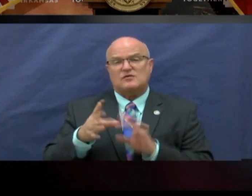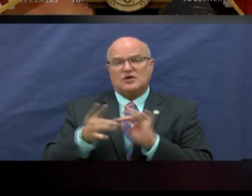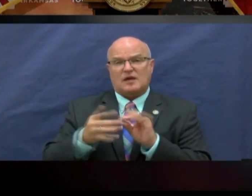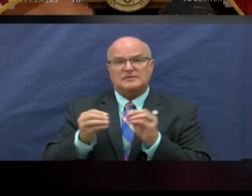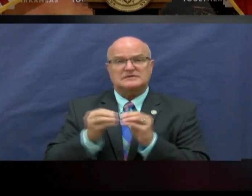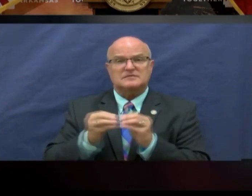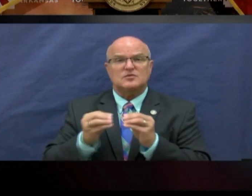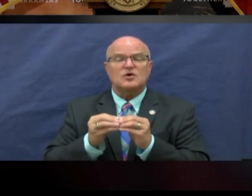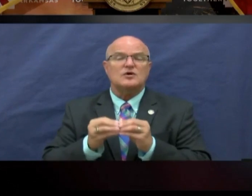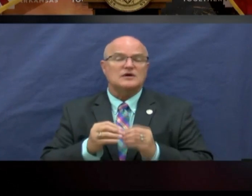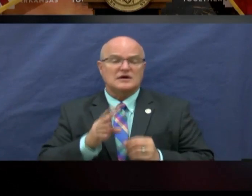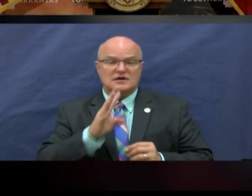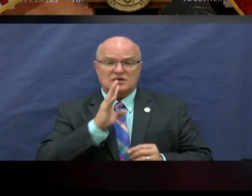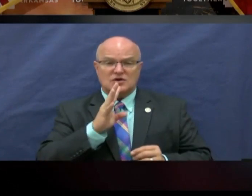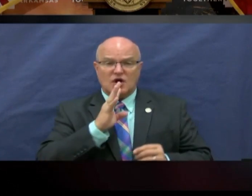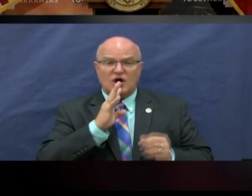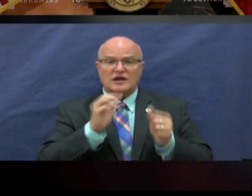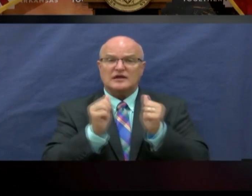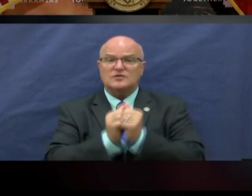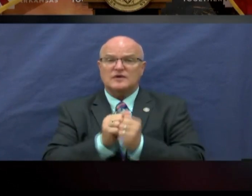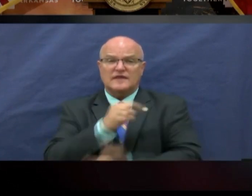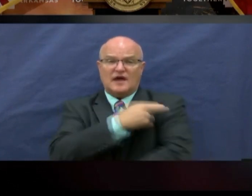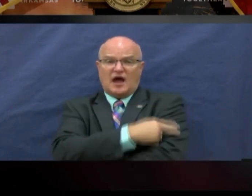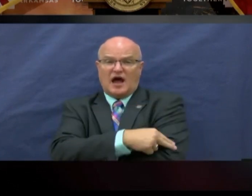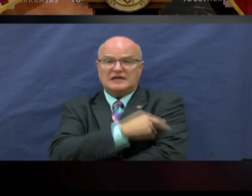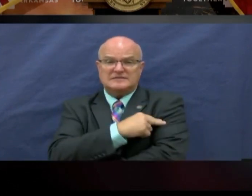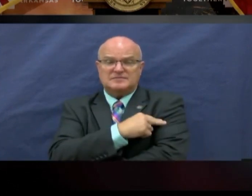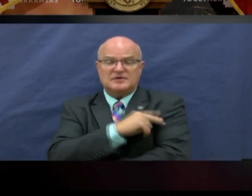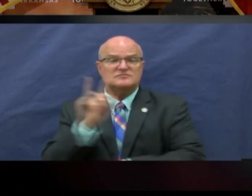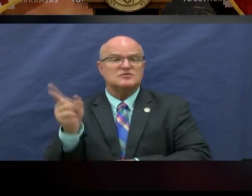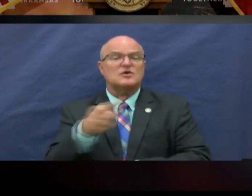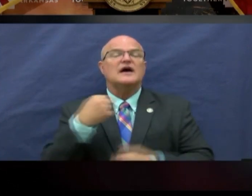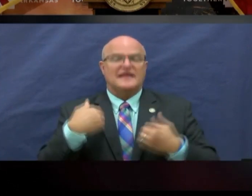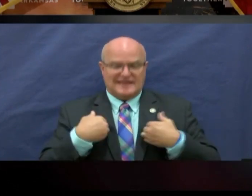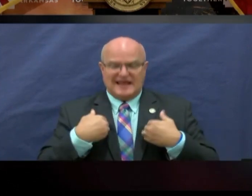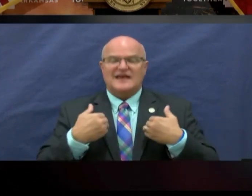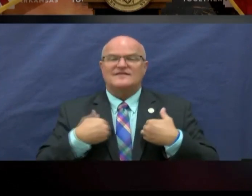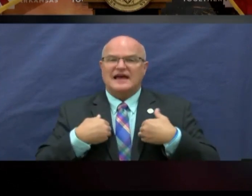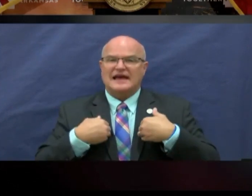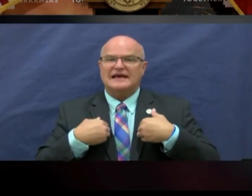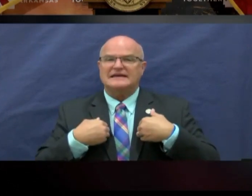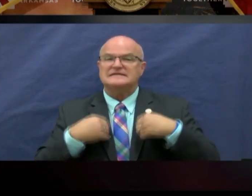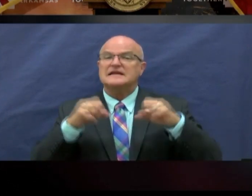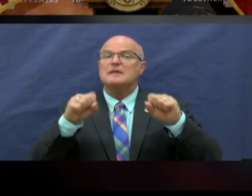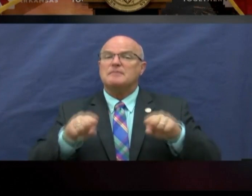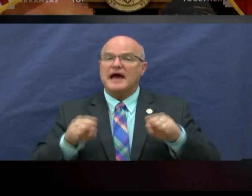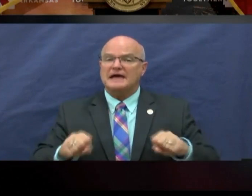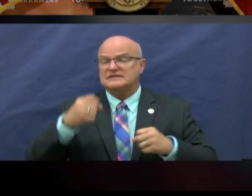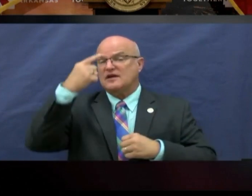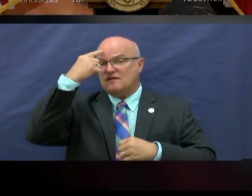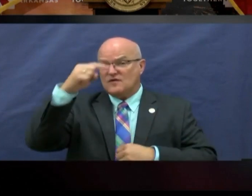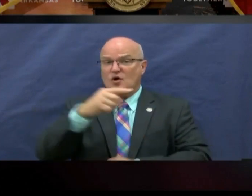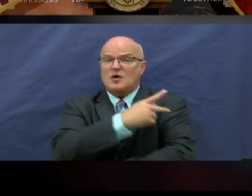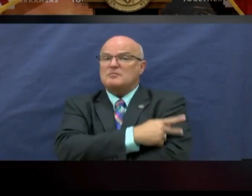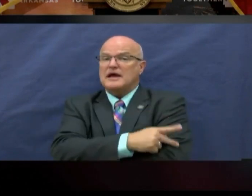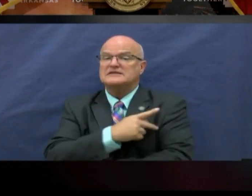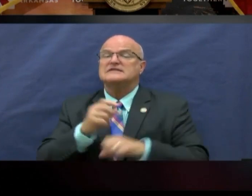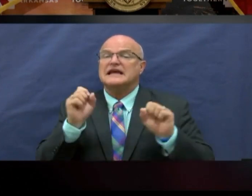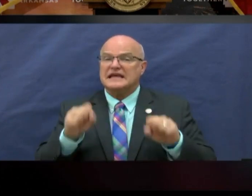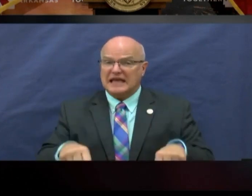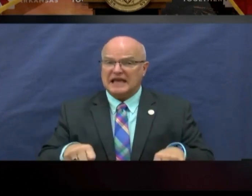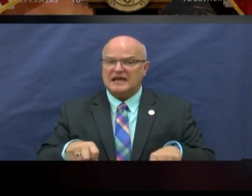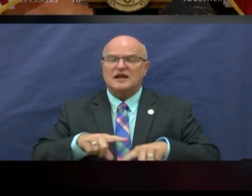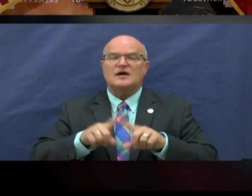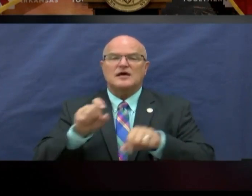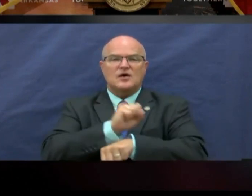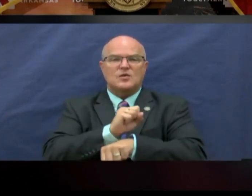in talking to the hospitals, they have capacity for the patients. They're having to work together to do